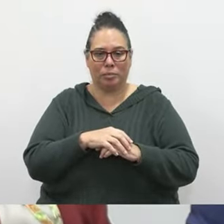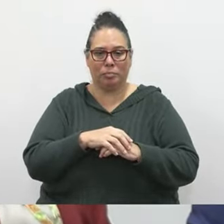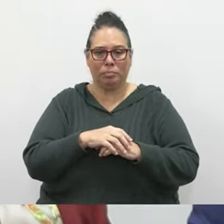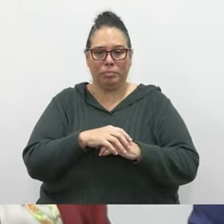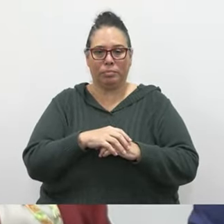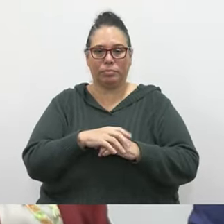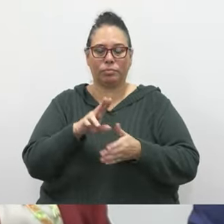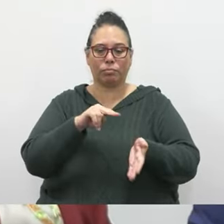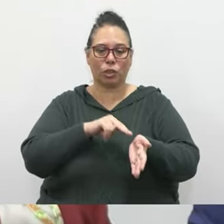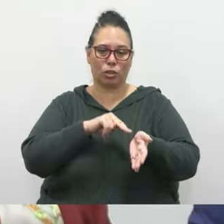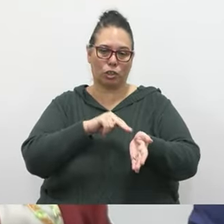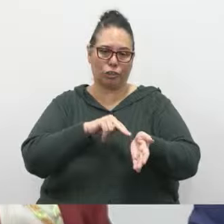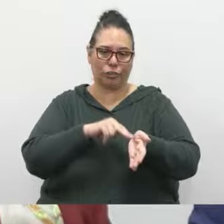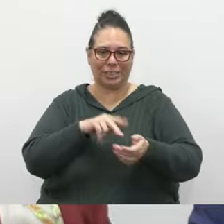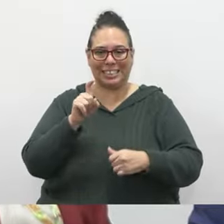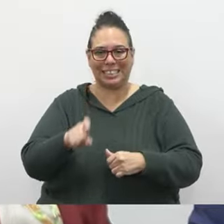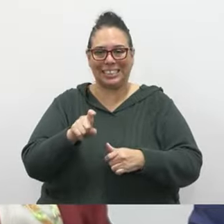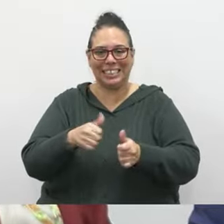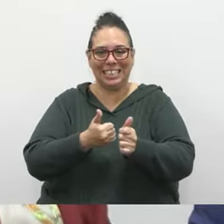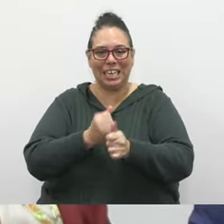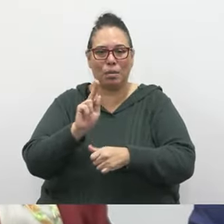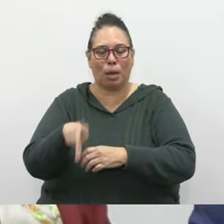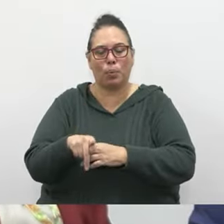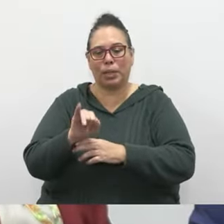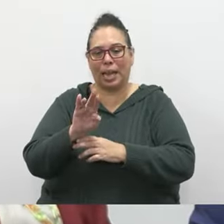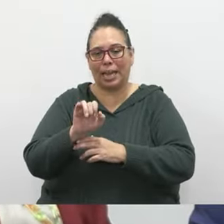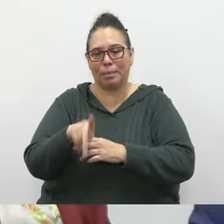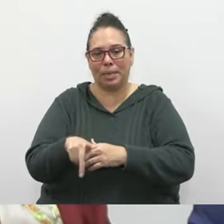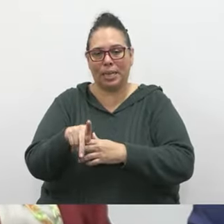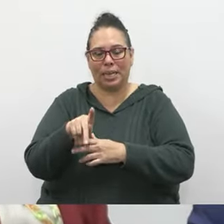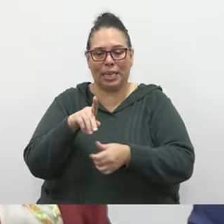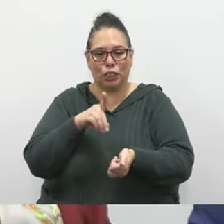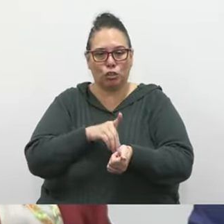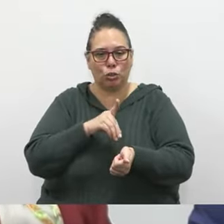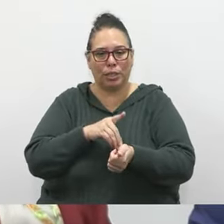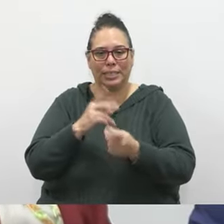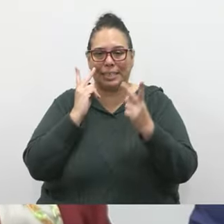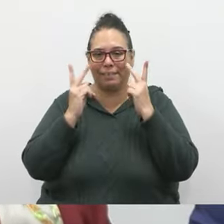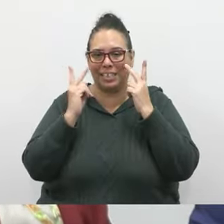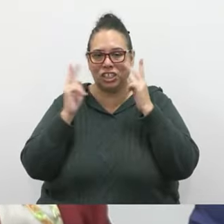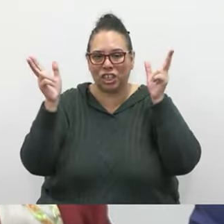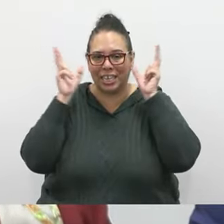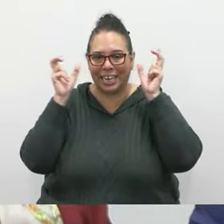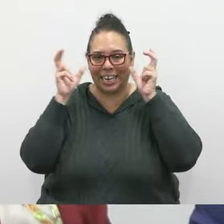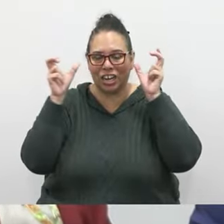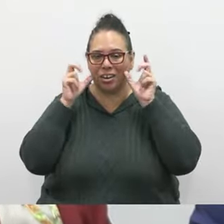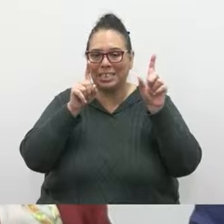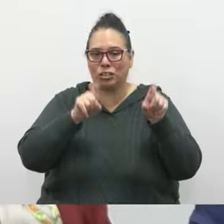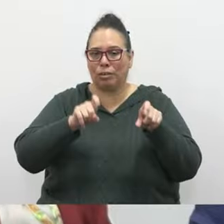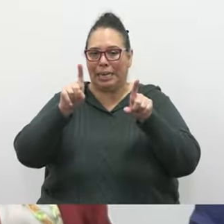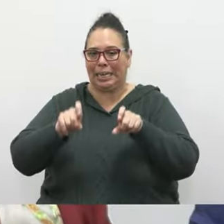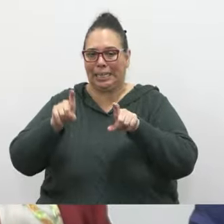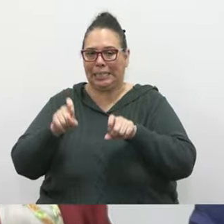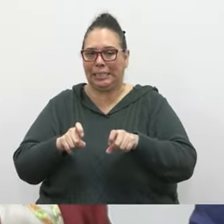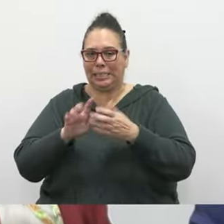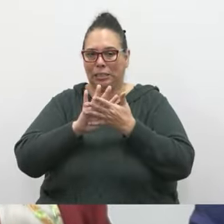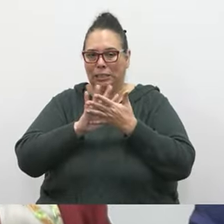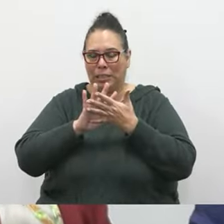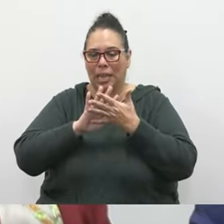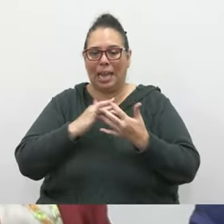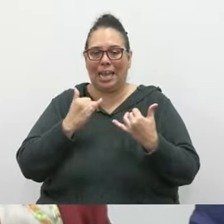The nurse also needs to keep up with IEP duties, doing vision screenings and hearing screenings. Now there's gonna be